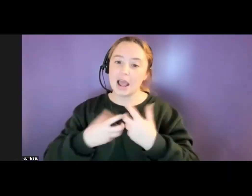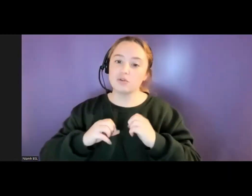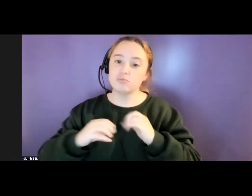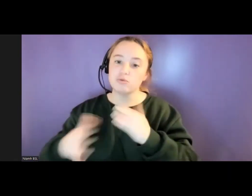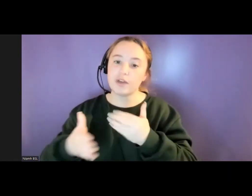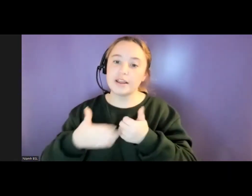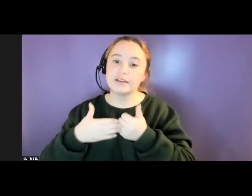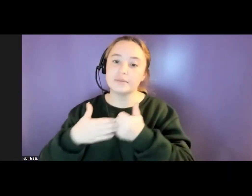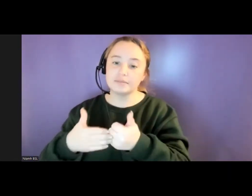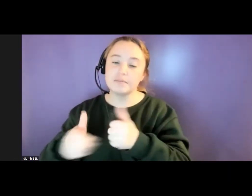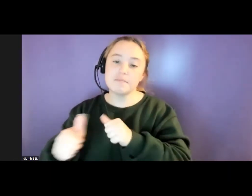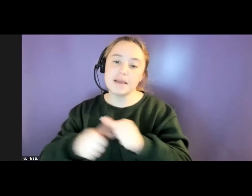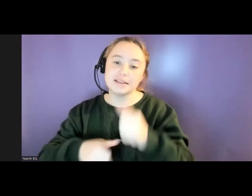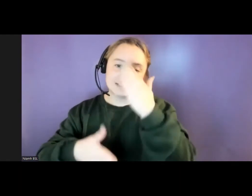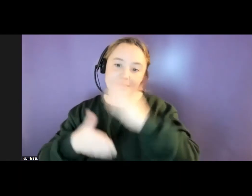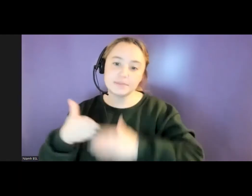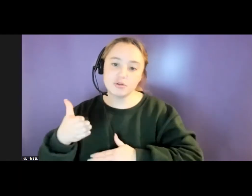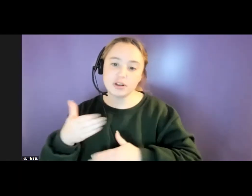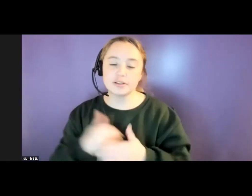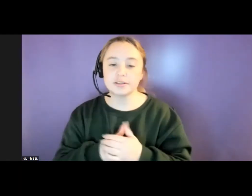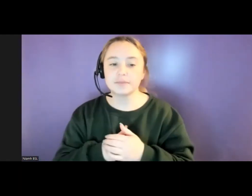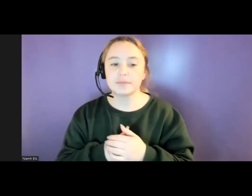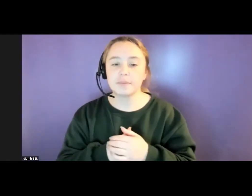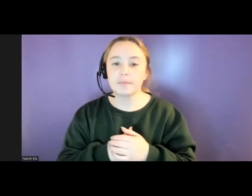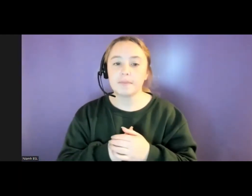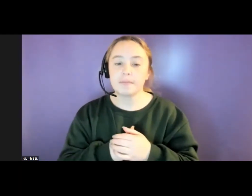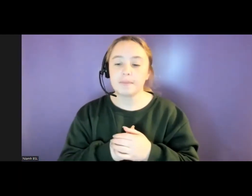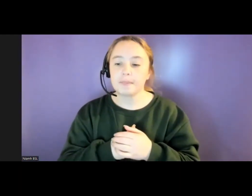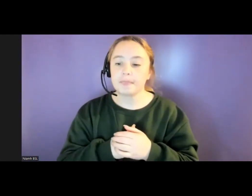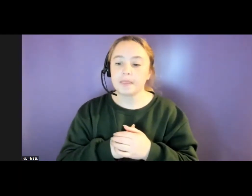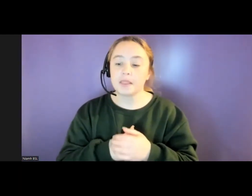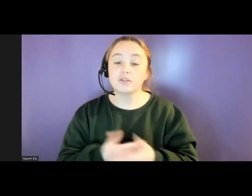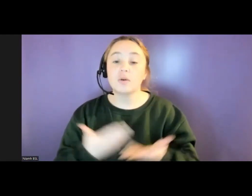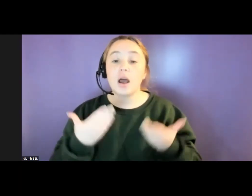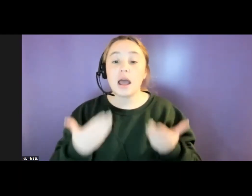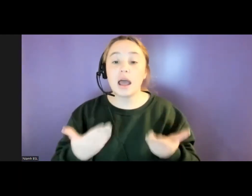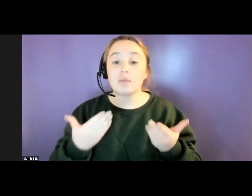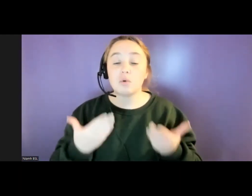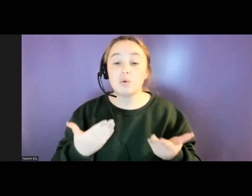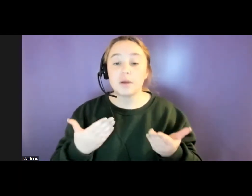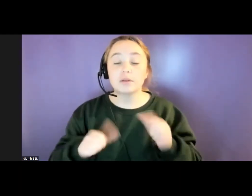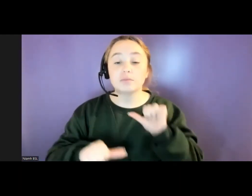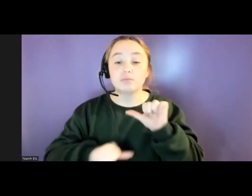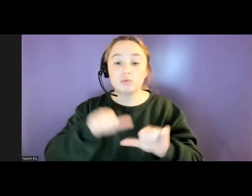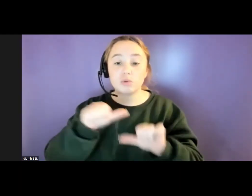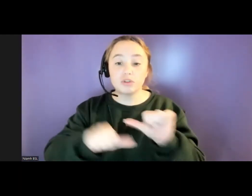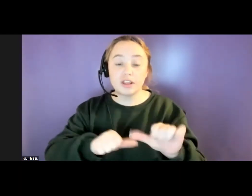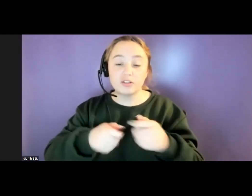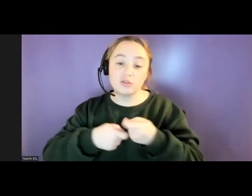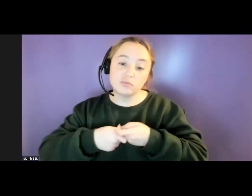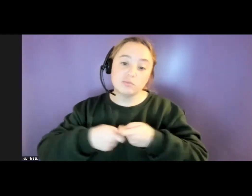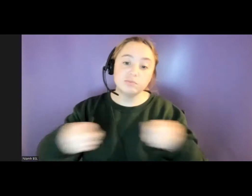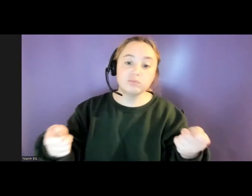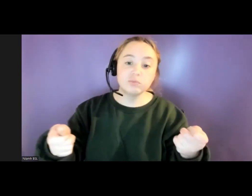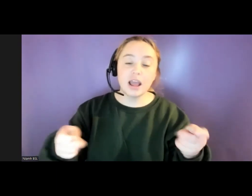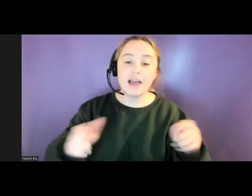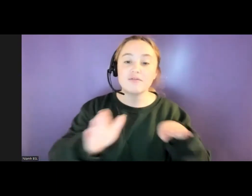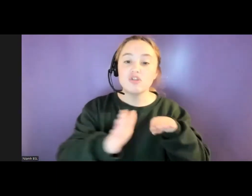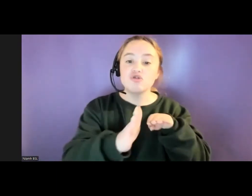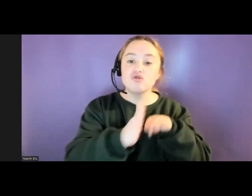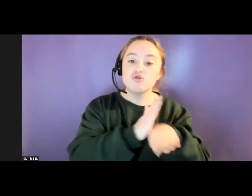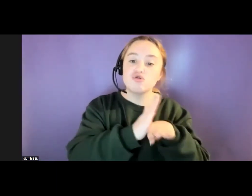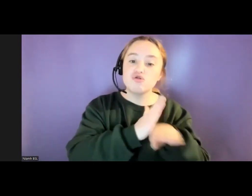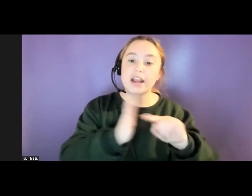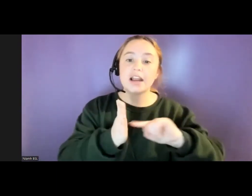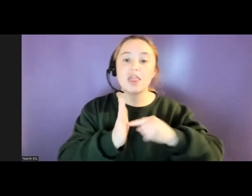best experience that we can. We are in the process now of beginning to roll that out with Train the Trainer across the whole